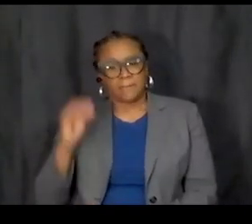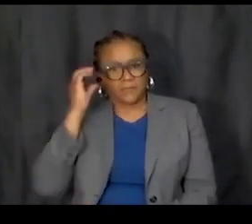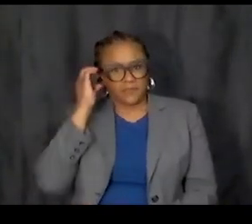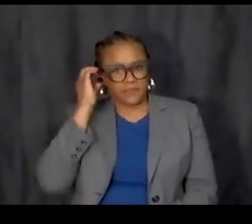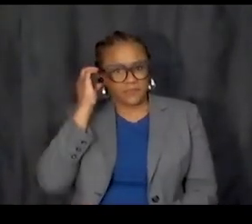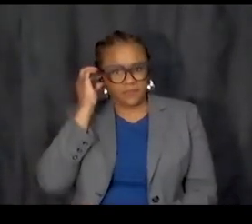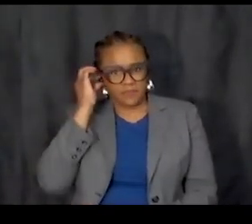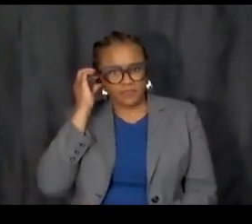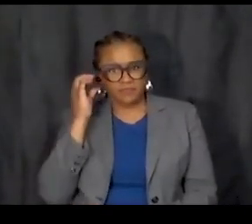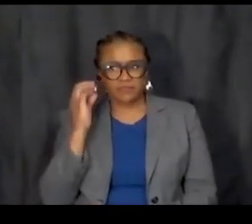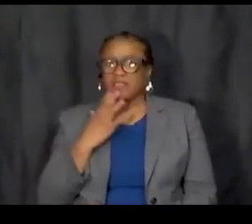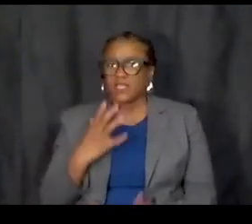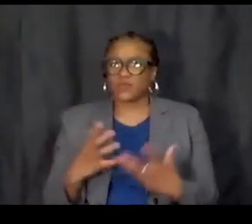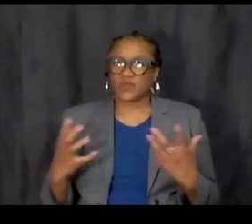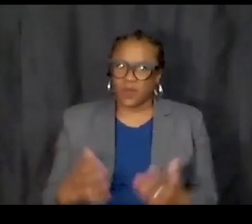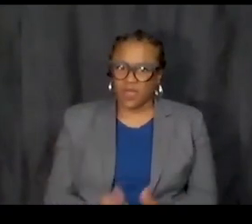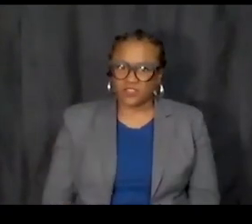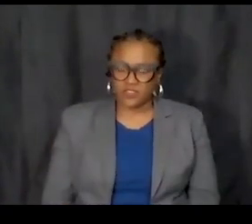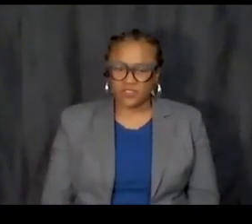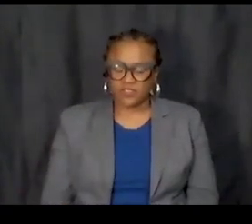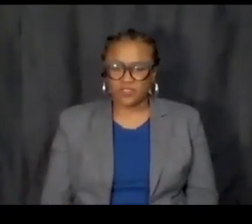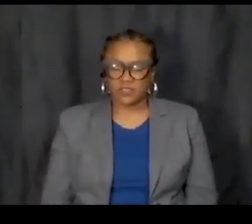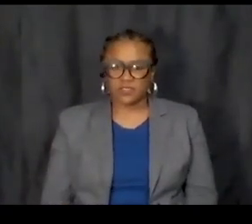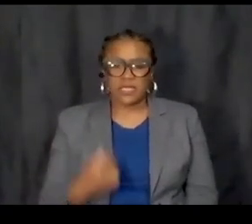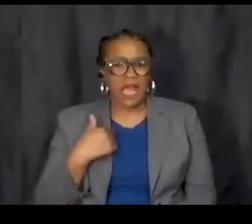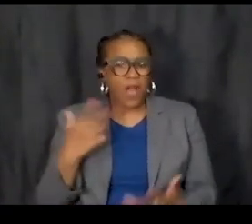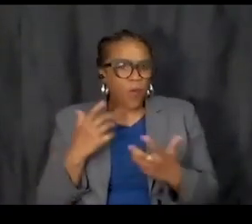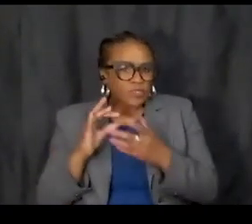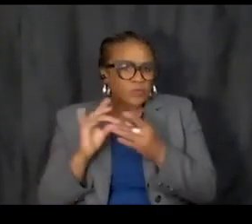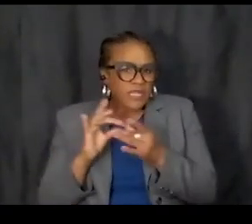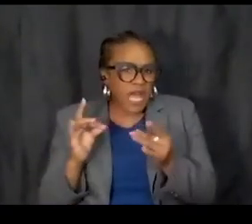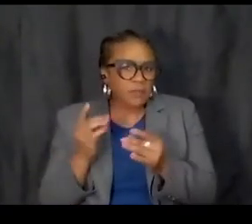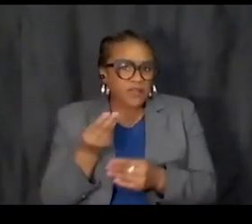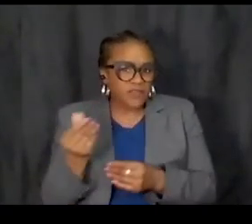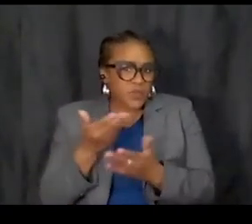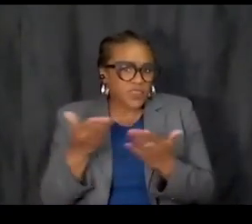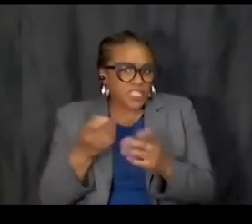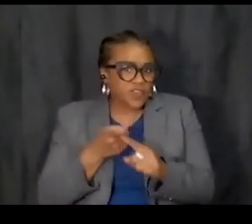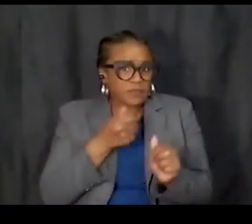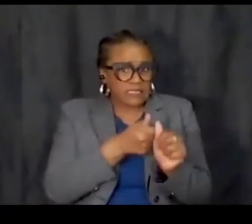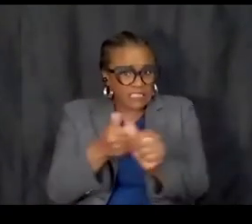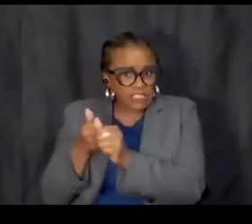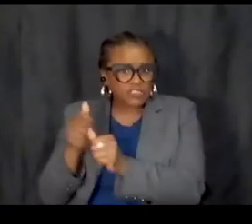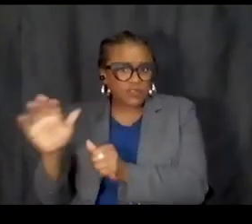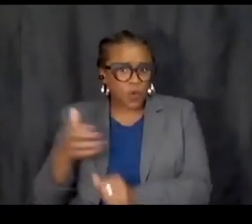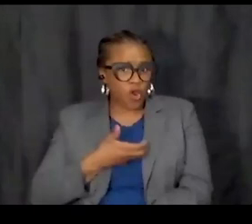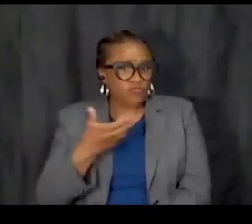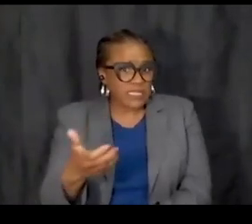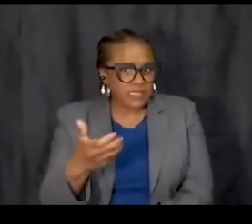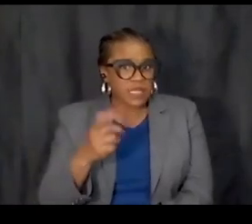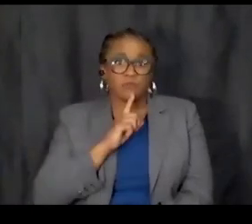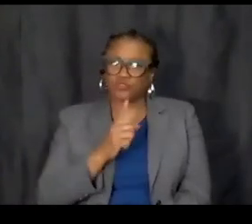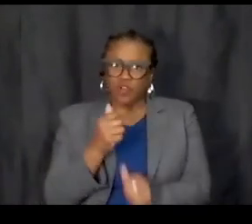Thanks so much. I wanted to bring up a couple things from each of your readings that I'm sure everybody in our